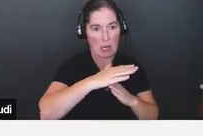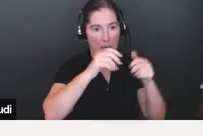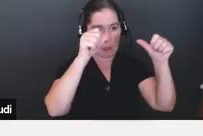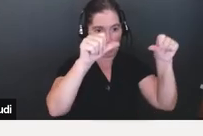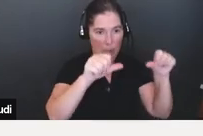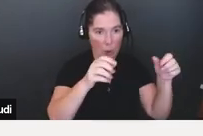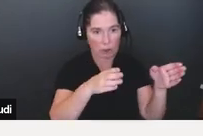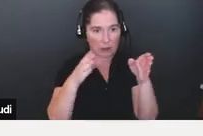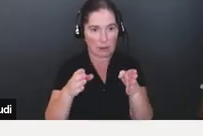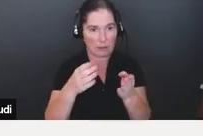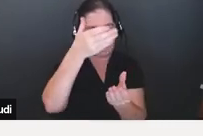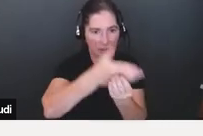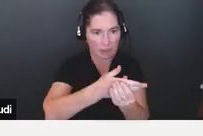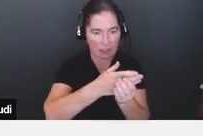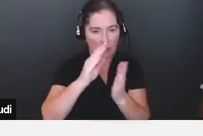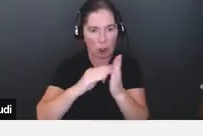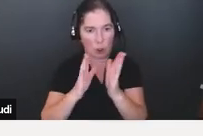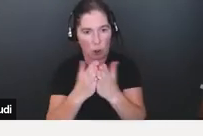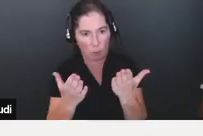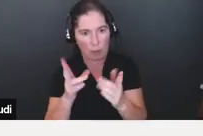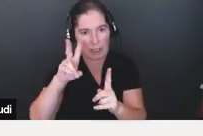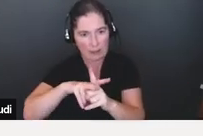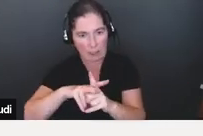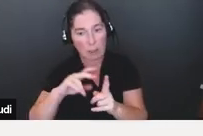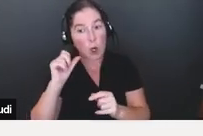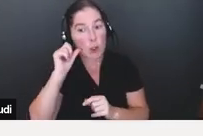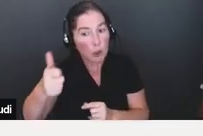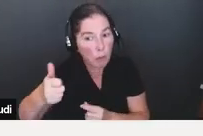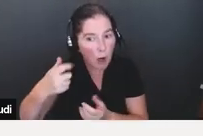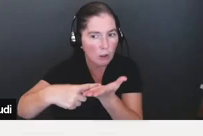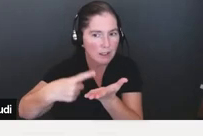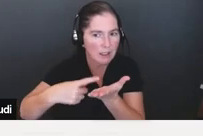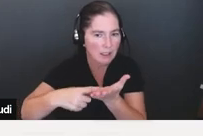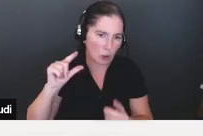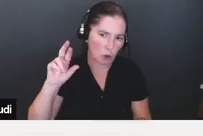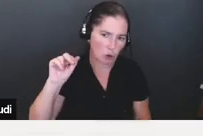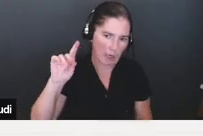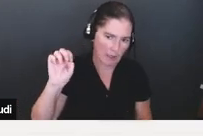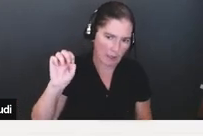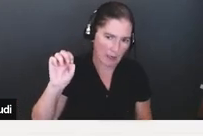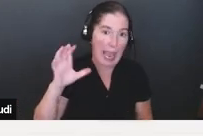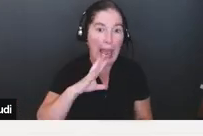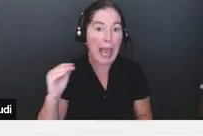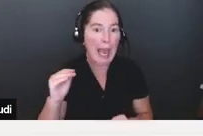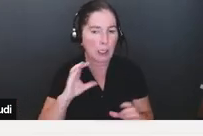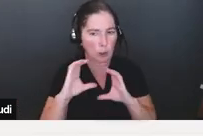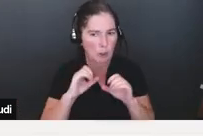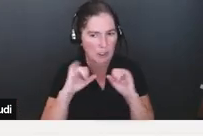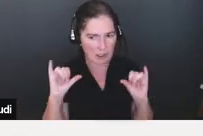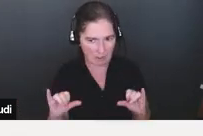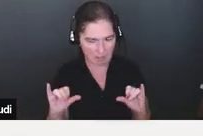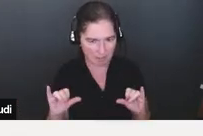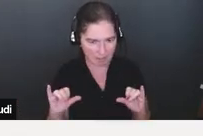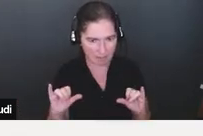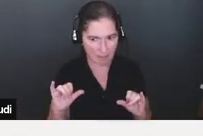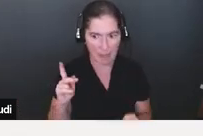our files, class notebook, assignments, and tomorrow we're going to be really looking at grades and communication systems. So Christina,